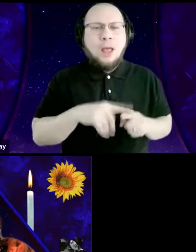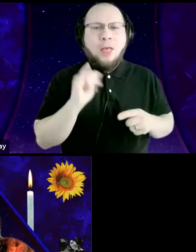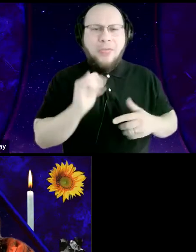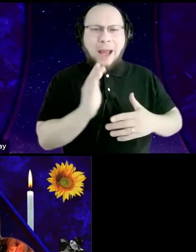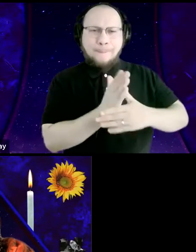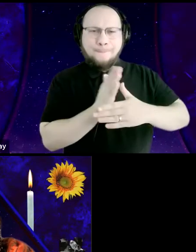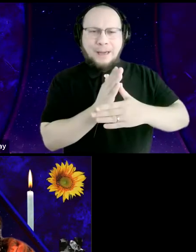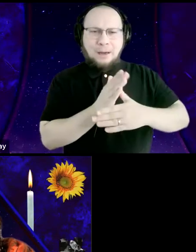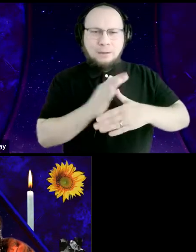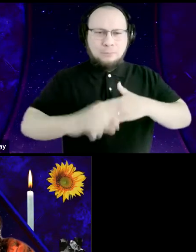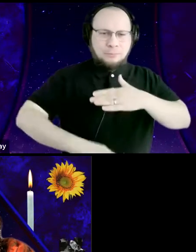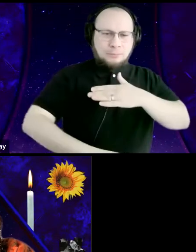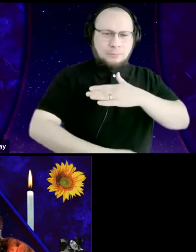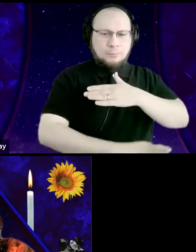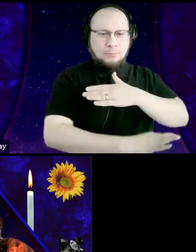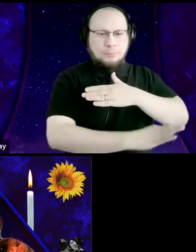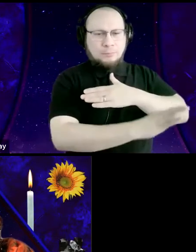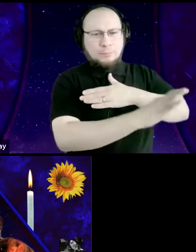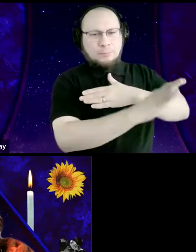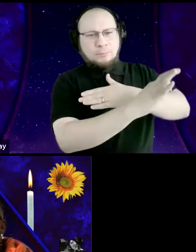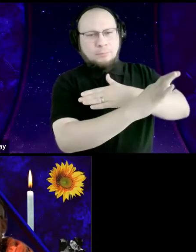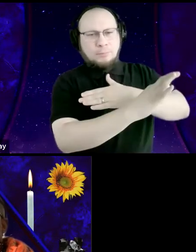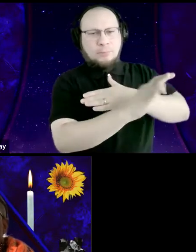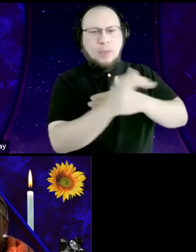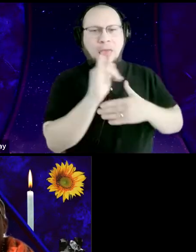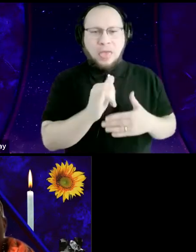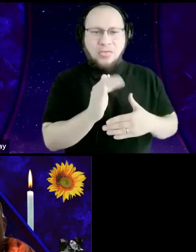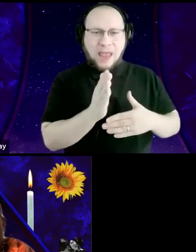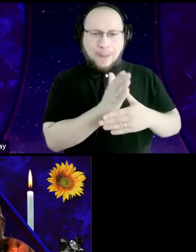between moment of breath